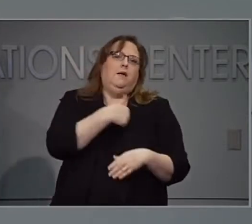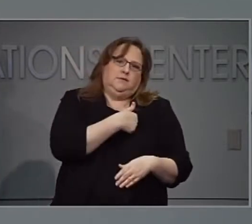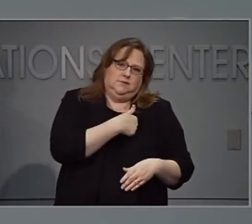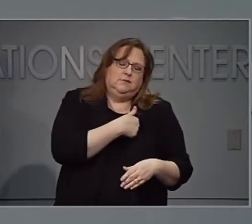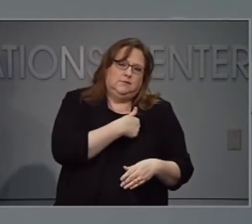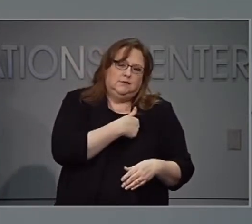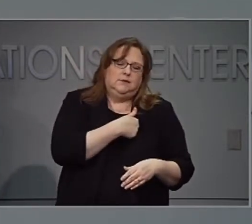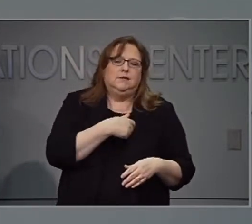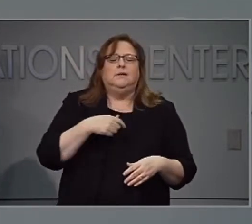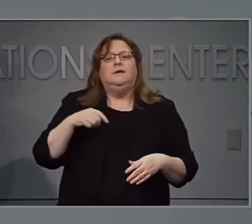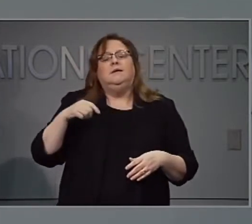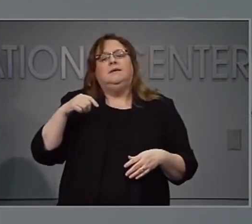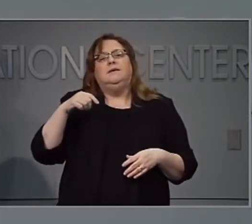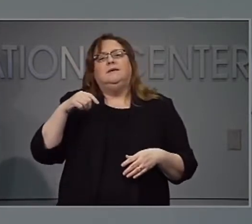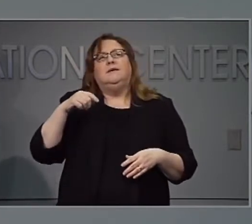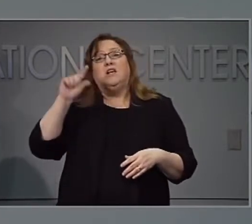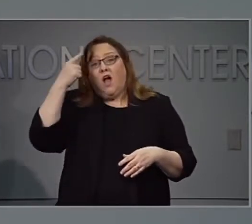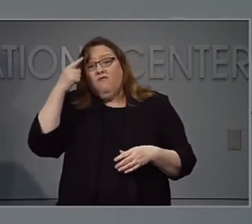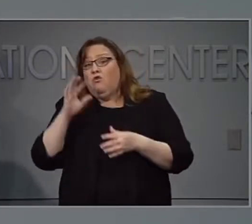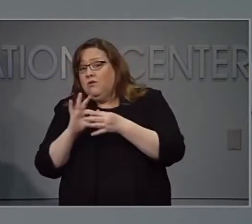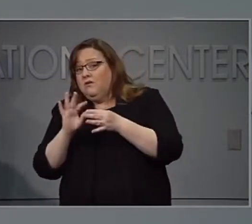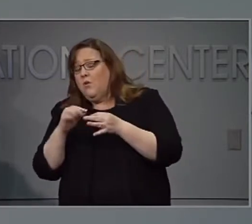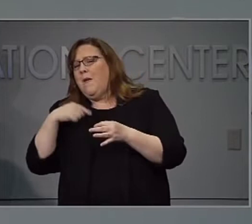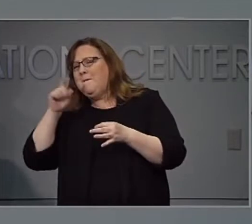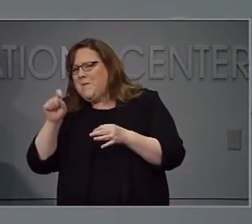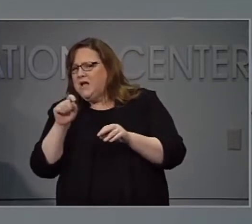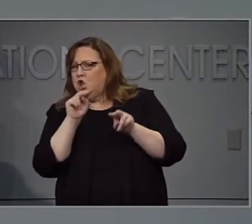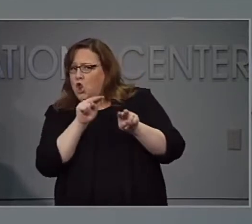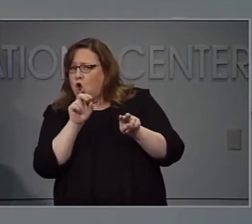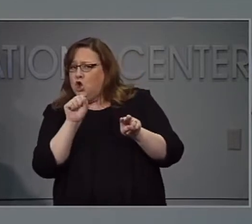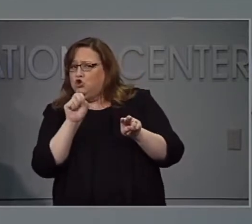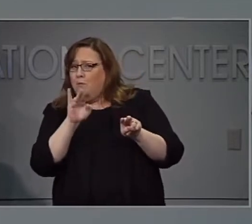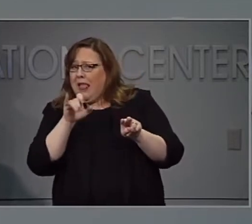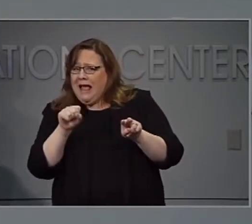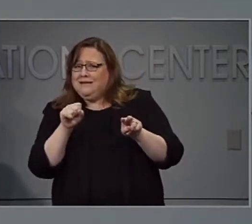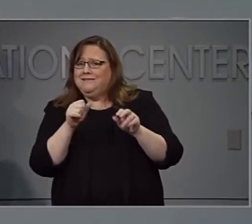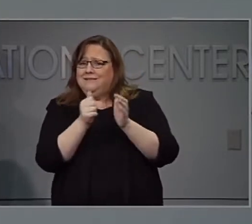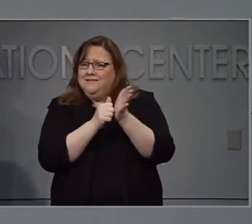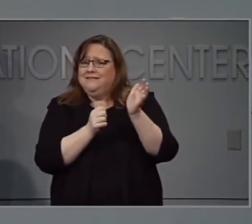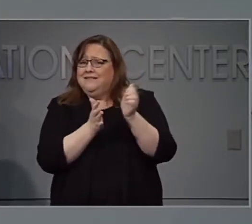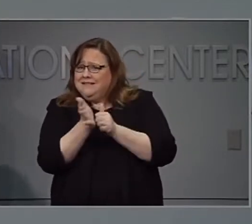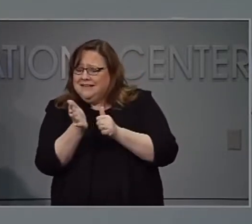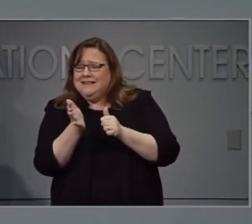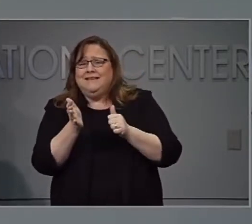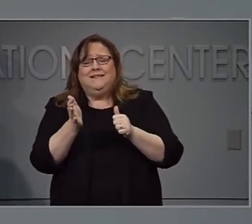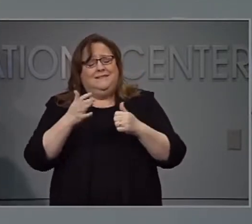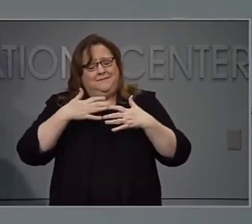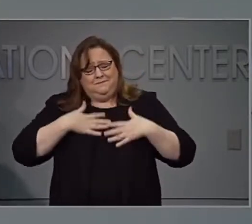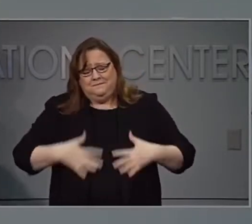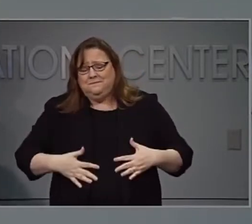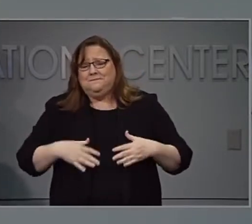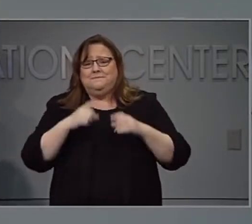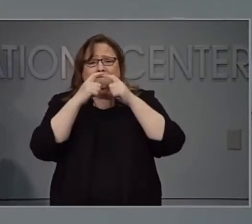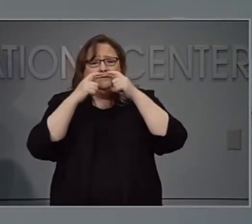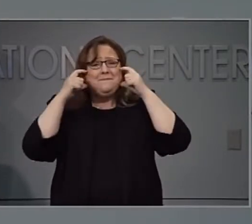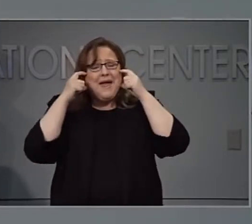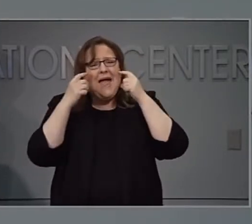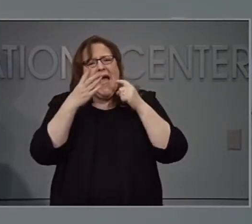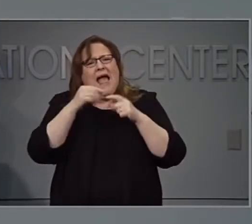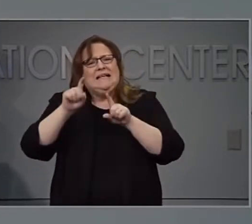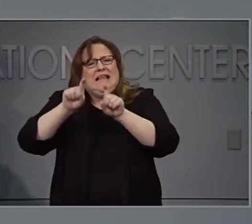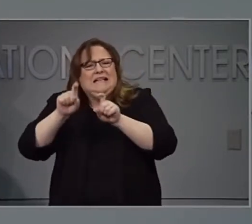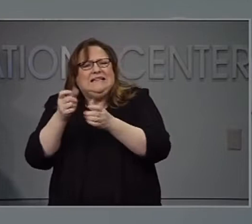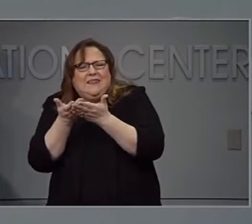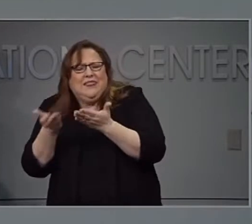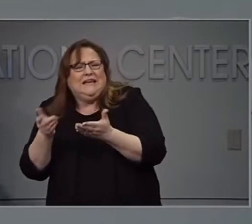said, we do need to address supplies as we do this work. Testing supply challenges are easing